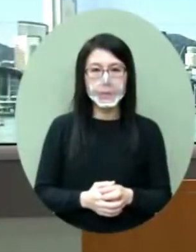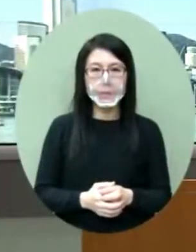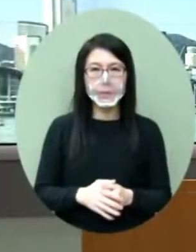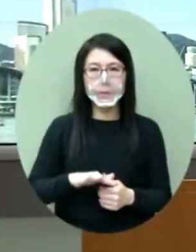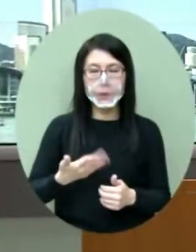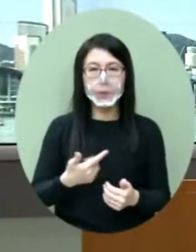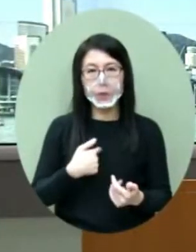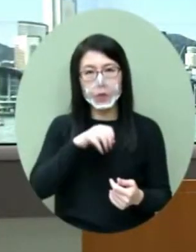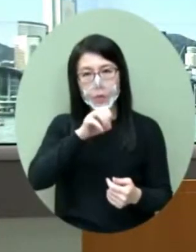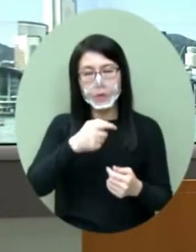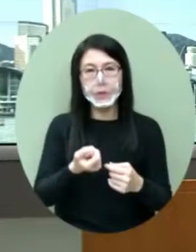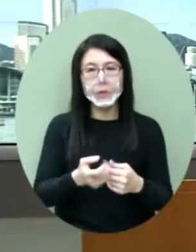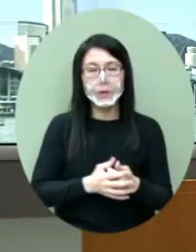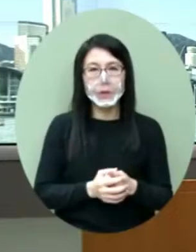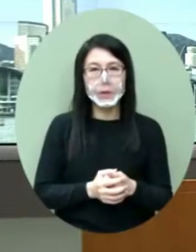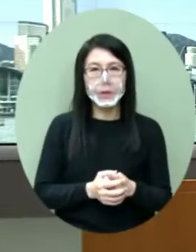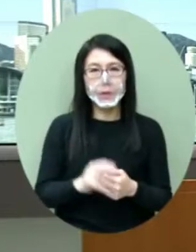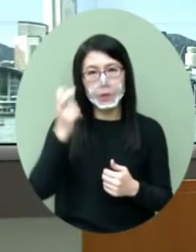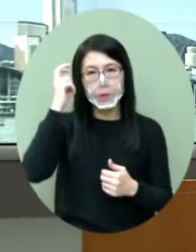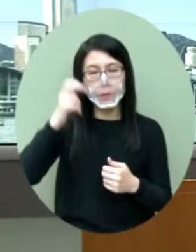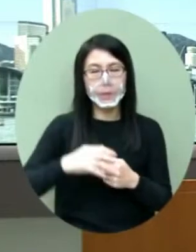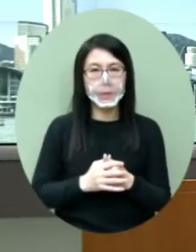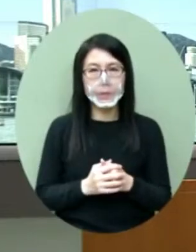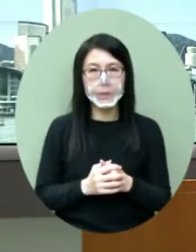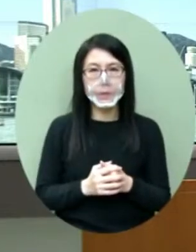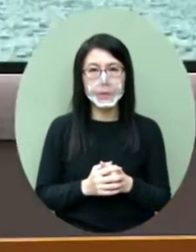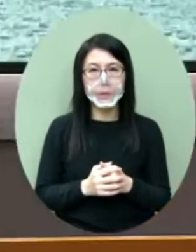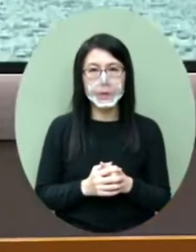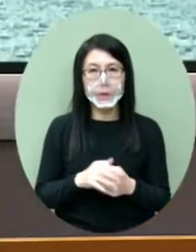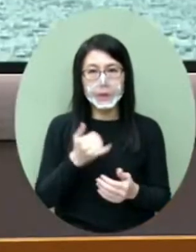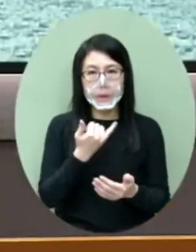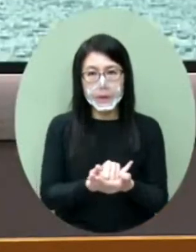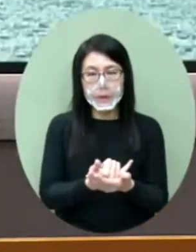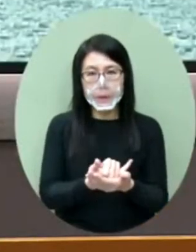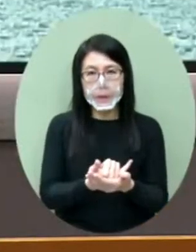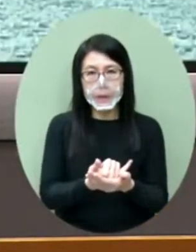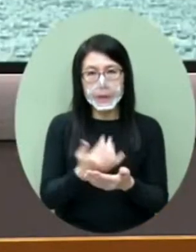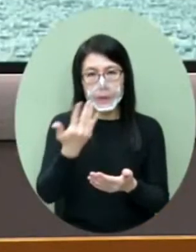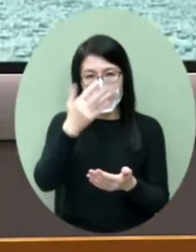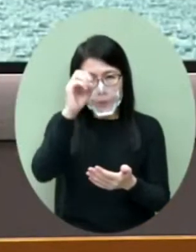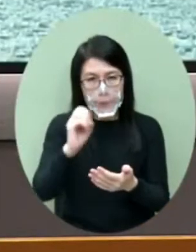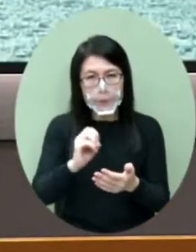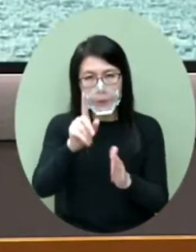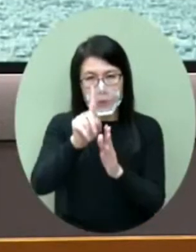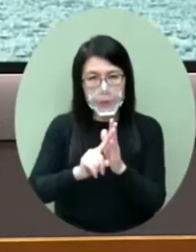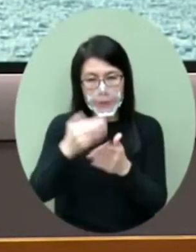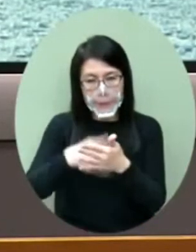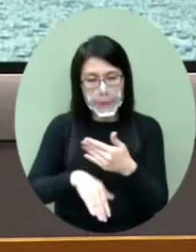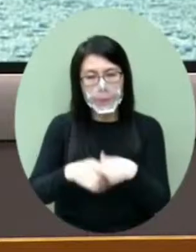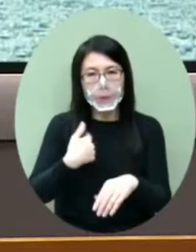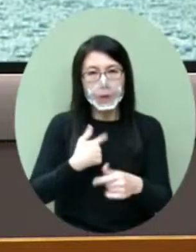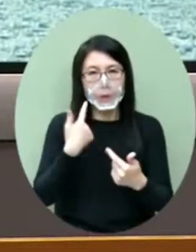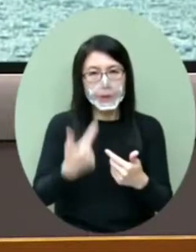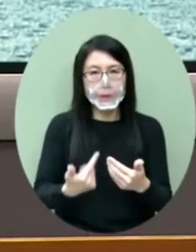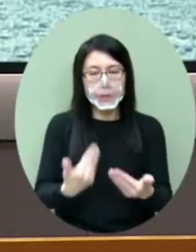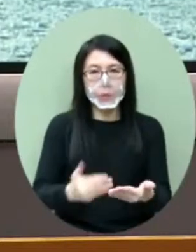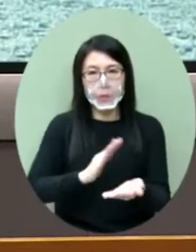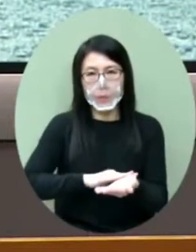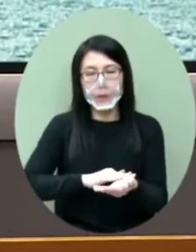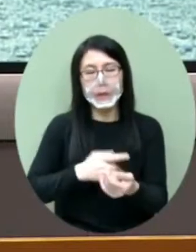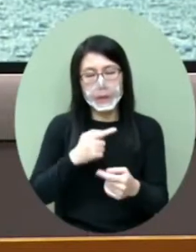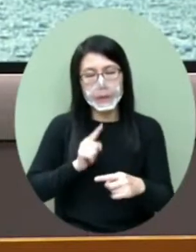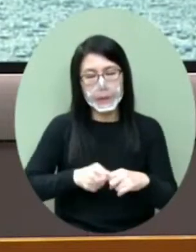seniors. Let me say something first. To reduce the mortality rate and